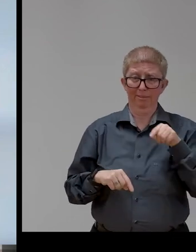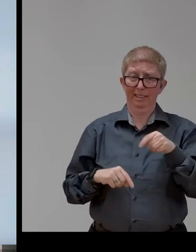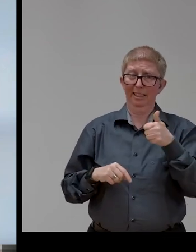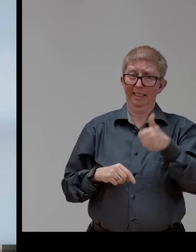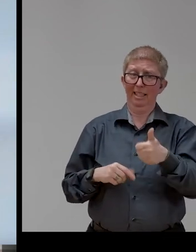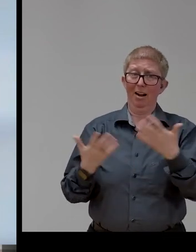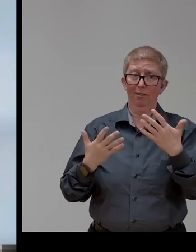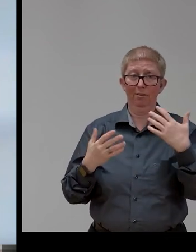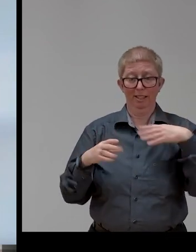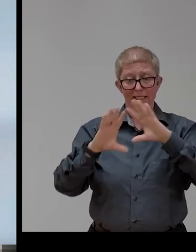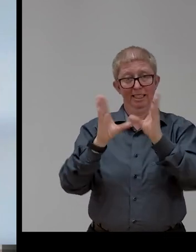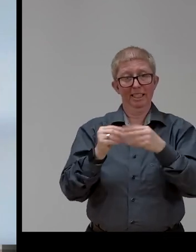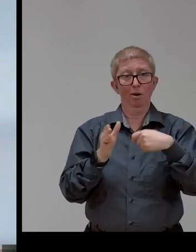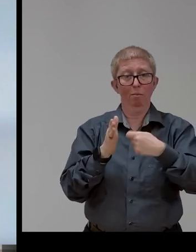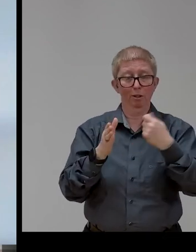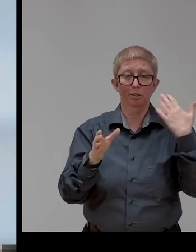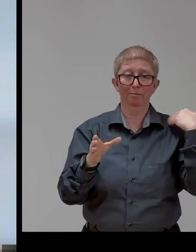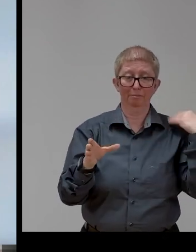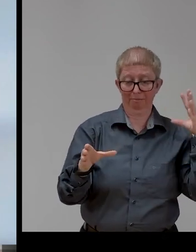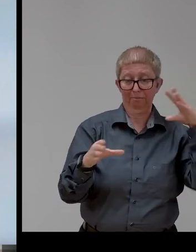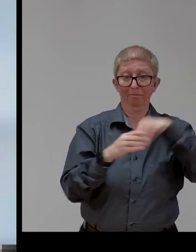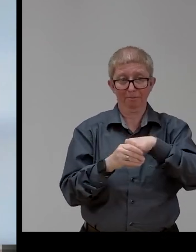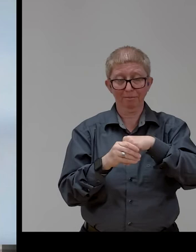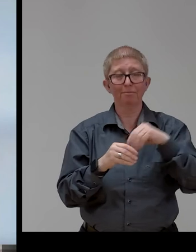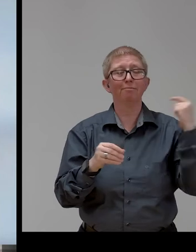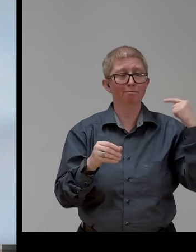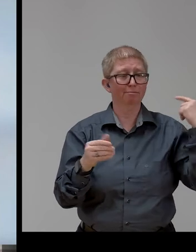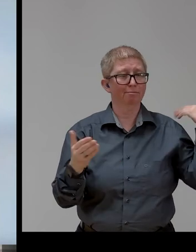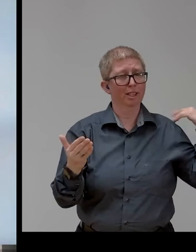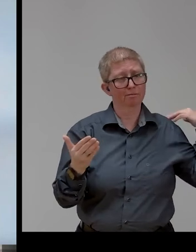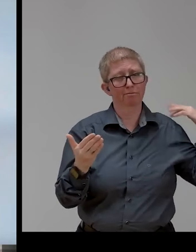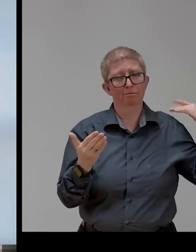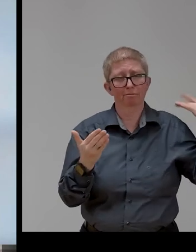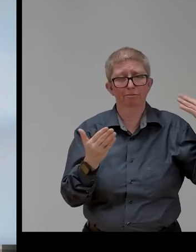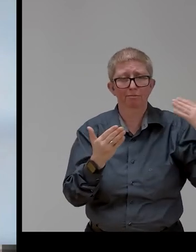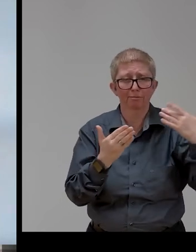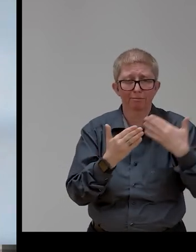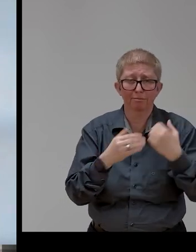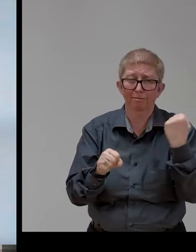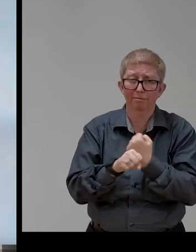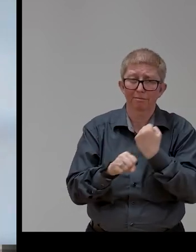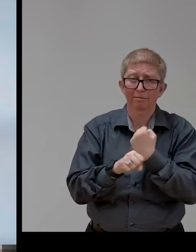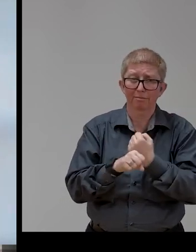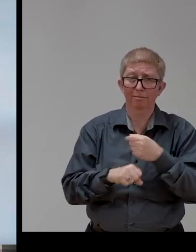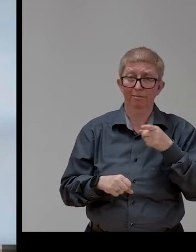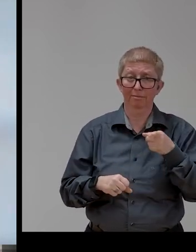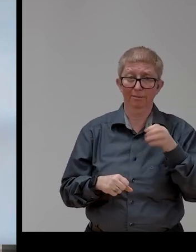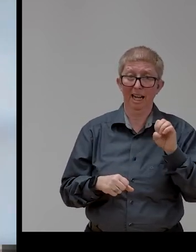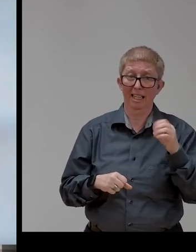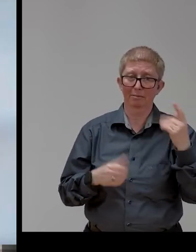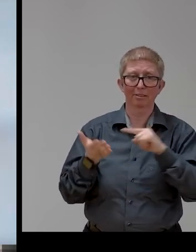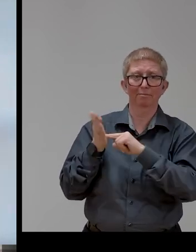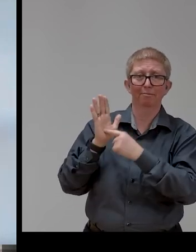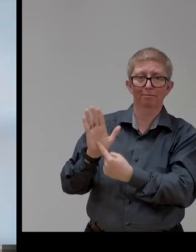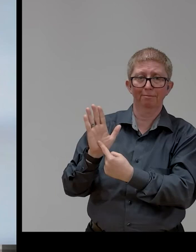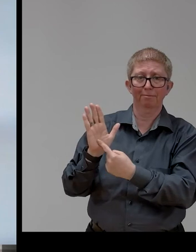And Elizabeth is going to present to us a publication and a project